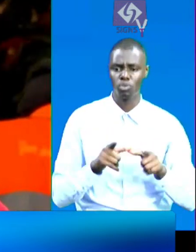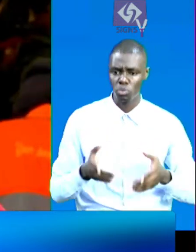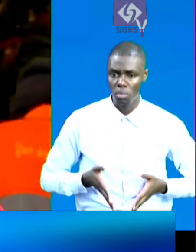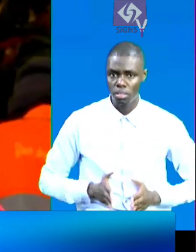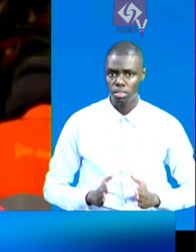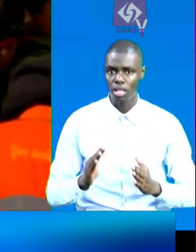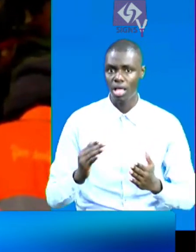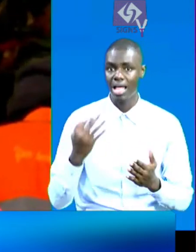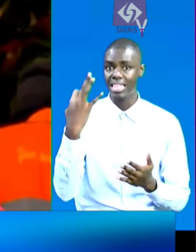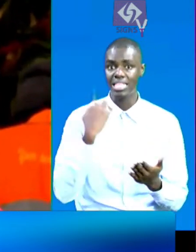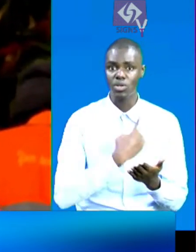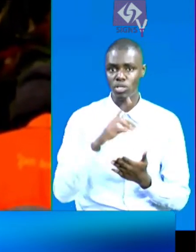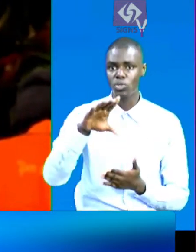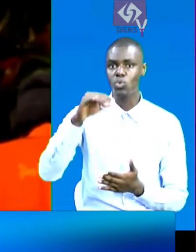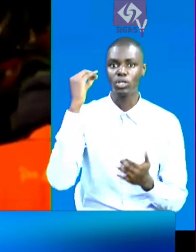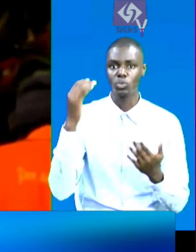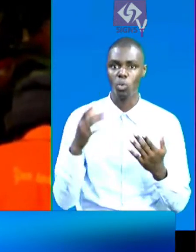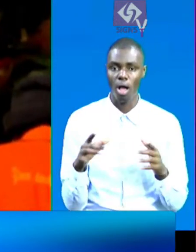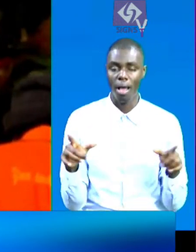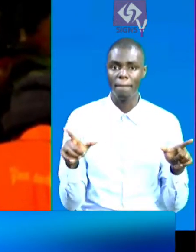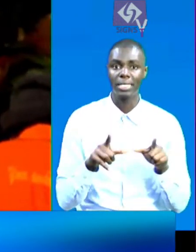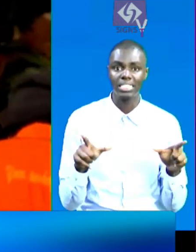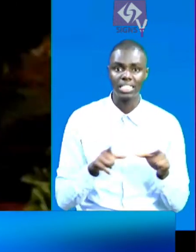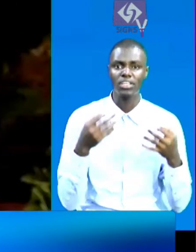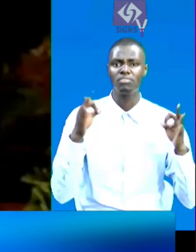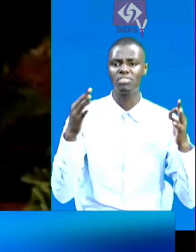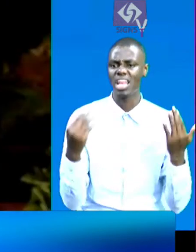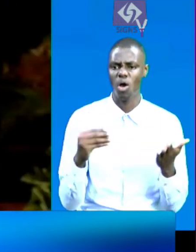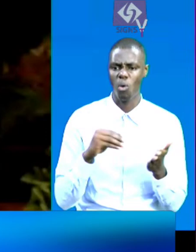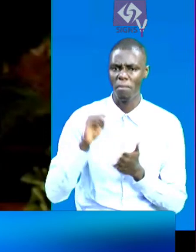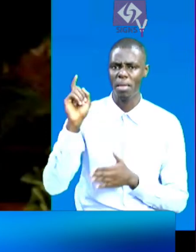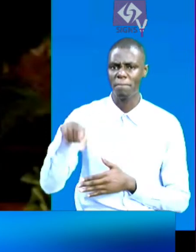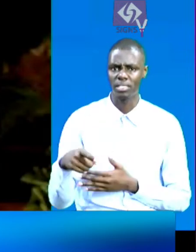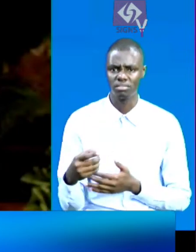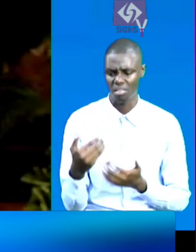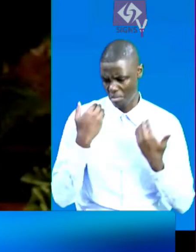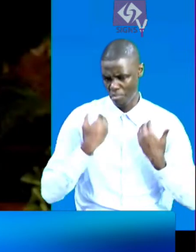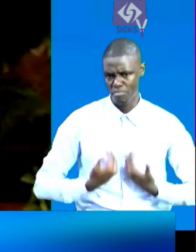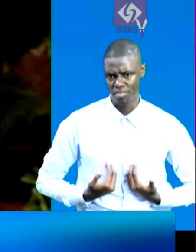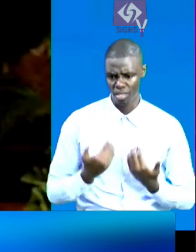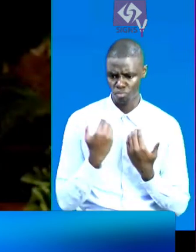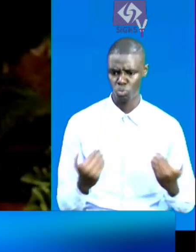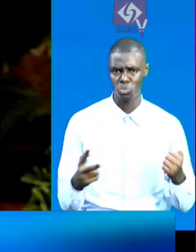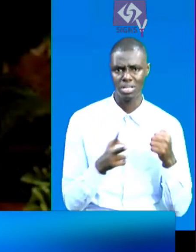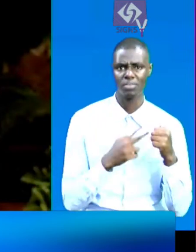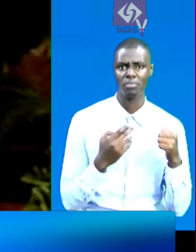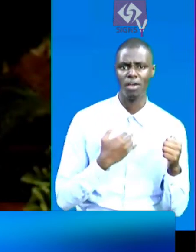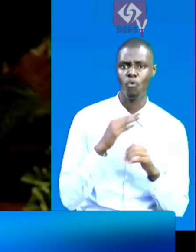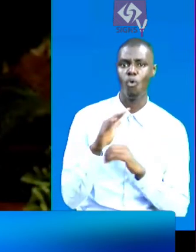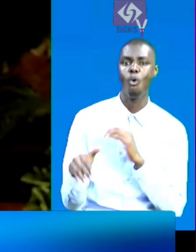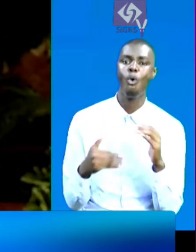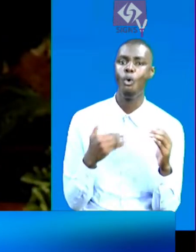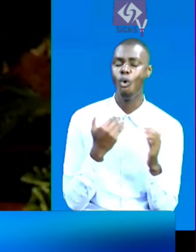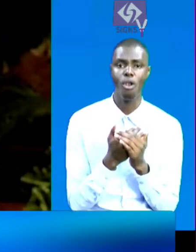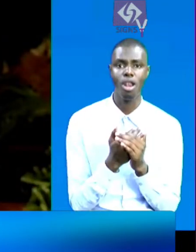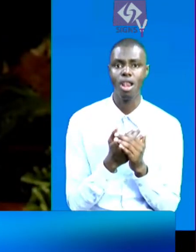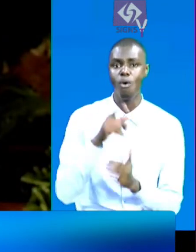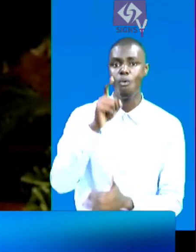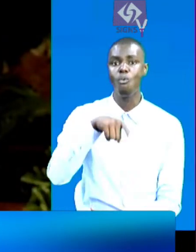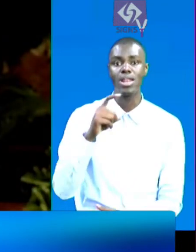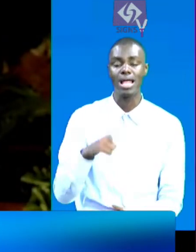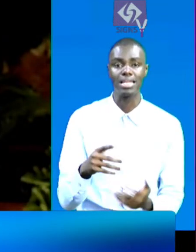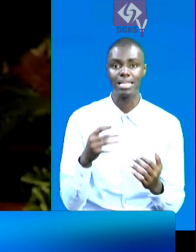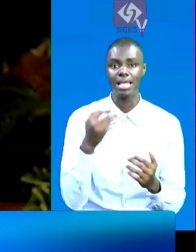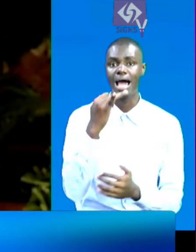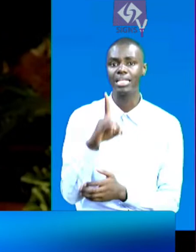baada ya wiki 3 unaenda kuchukua free. Sasa unatuambia ni pesa. Mtu kama mimi niko na watoto 7 na wote wanahitaji